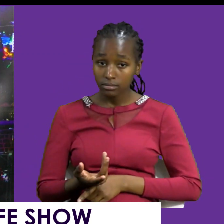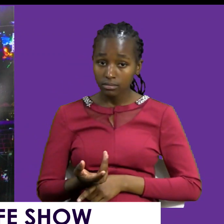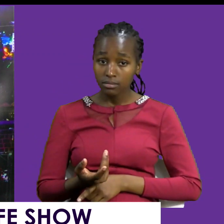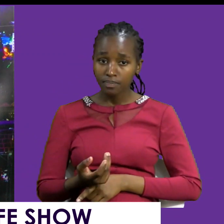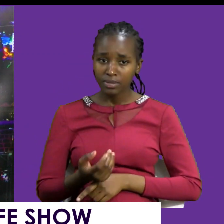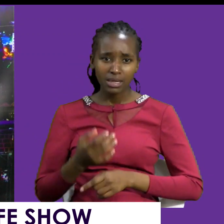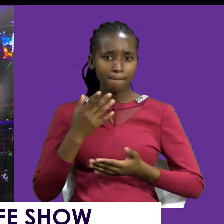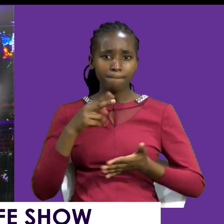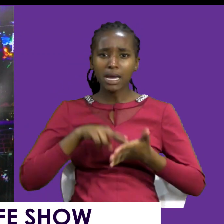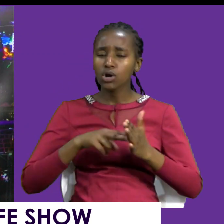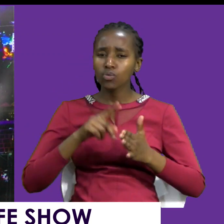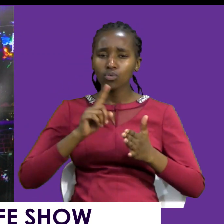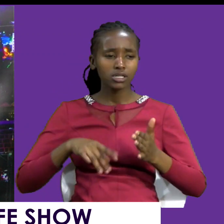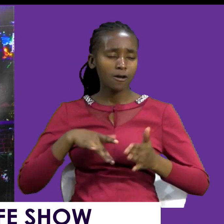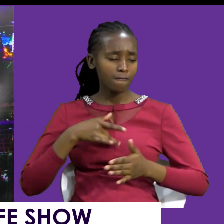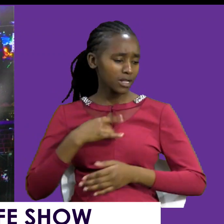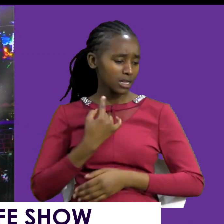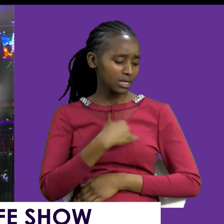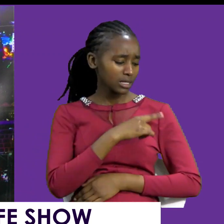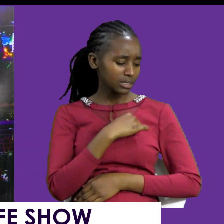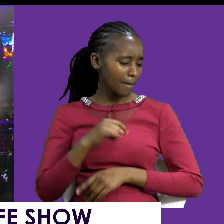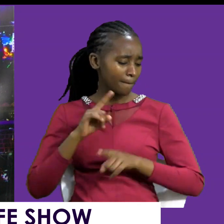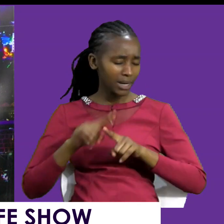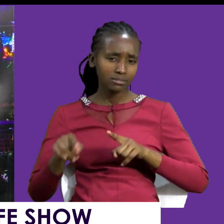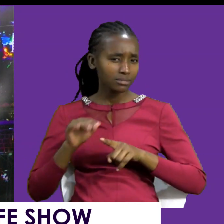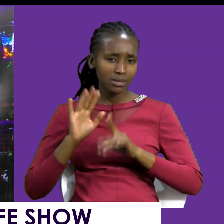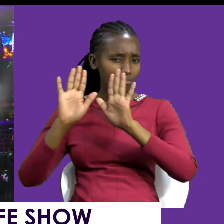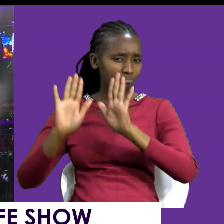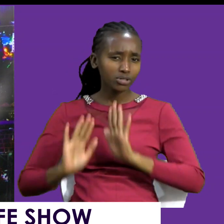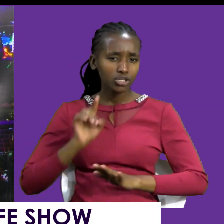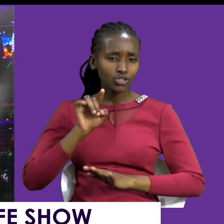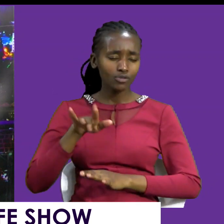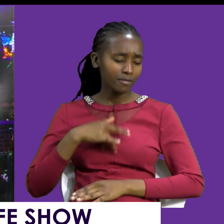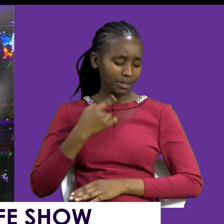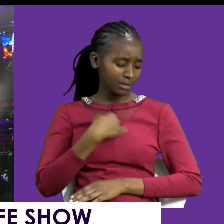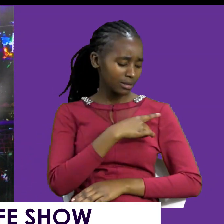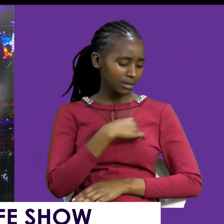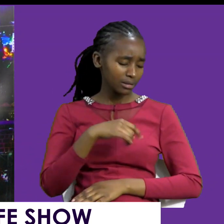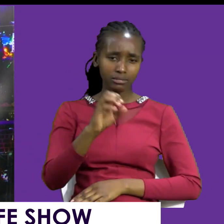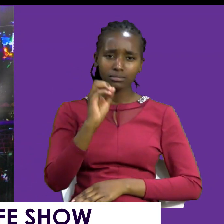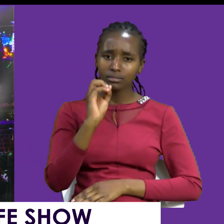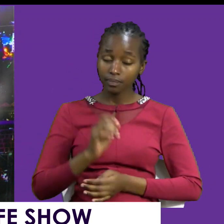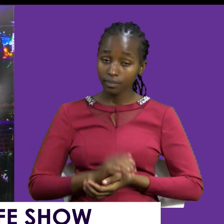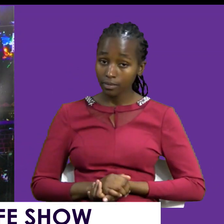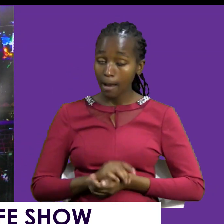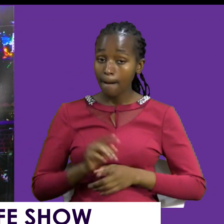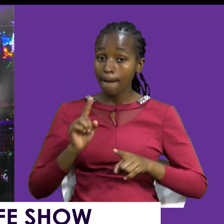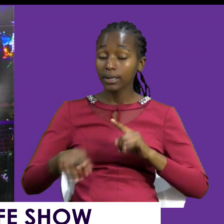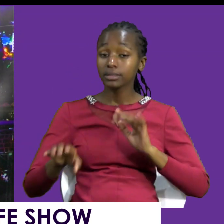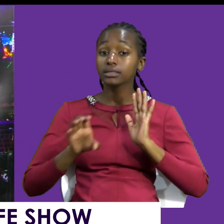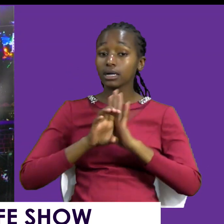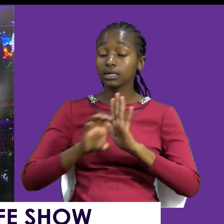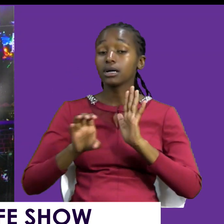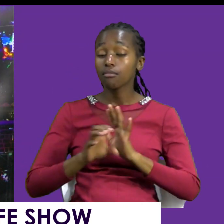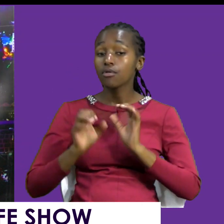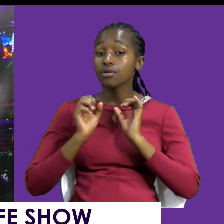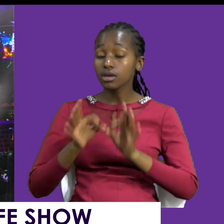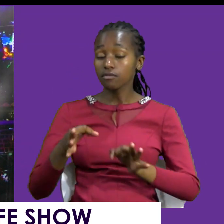don't need to be. But take, for example, if you want me to give